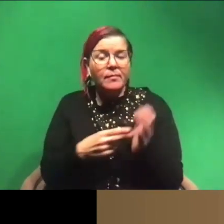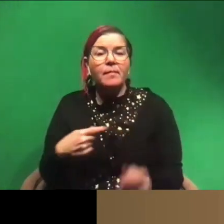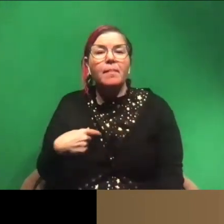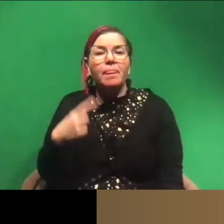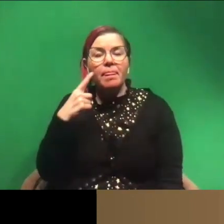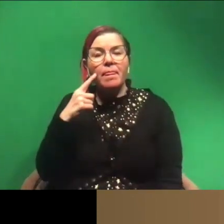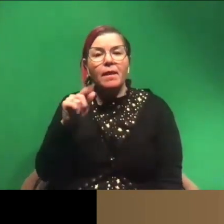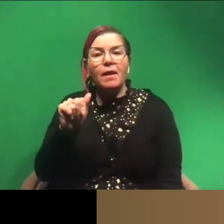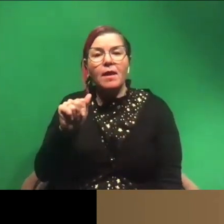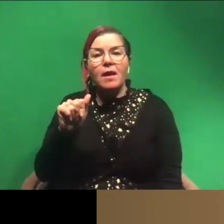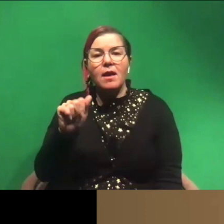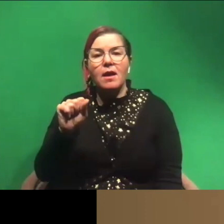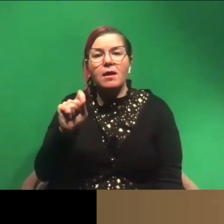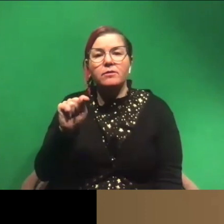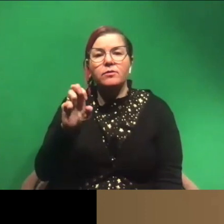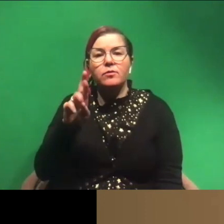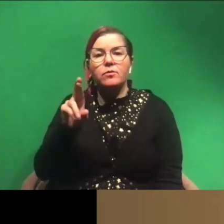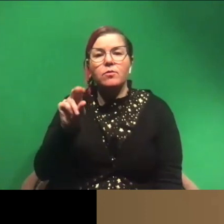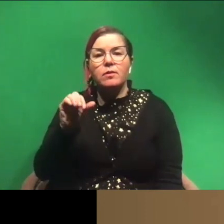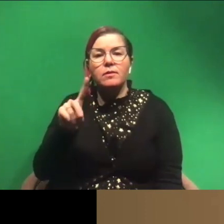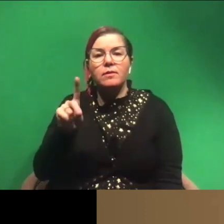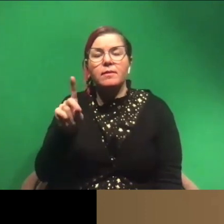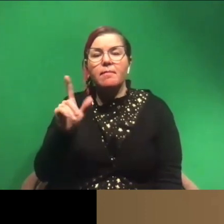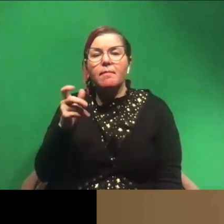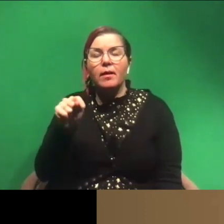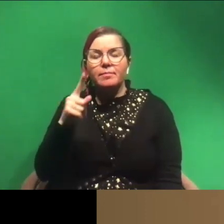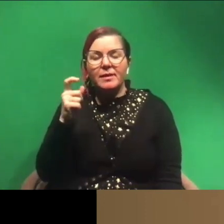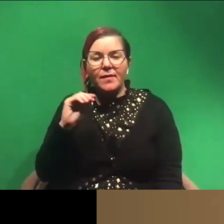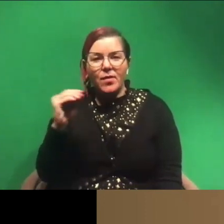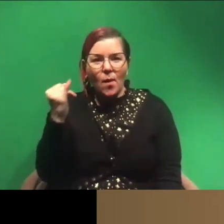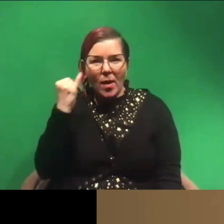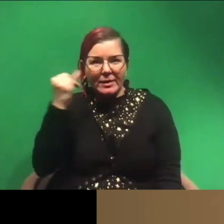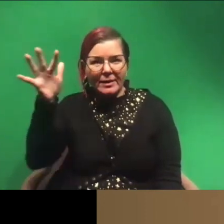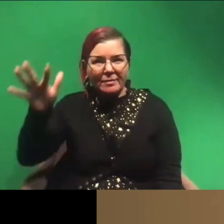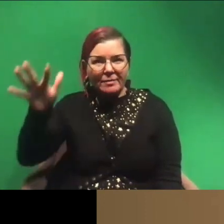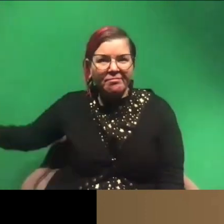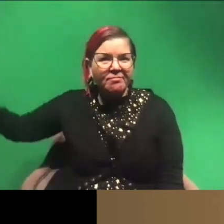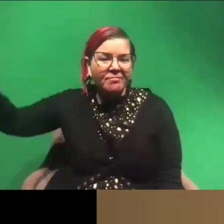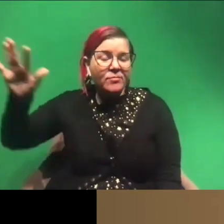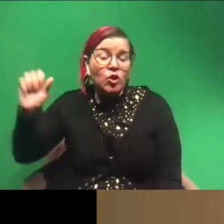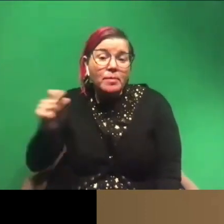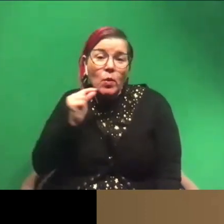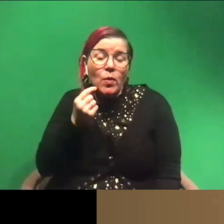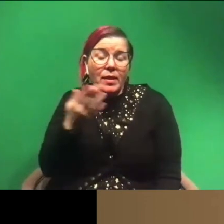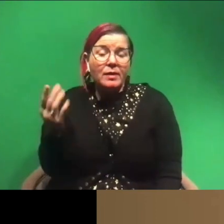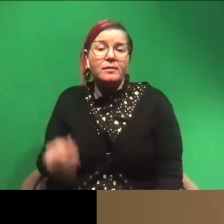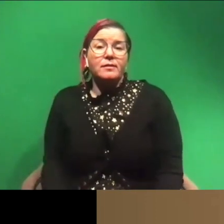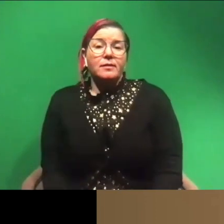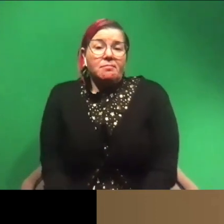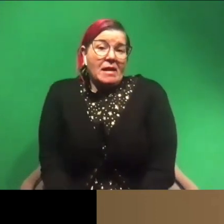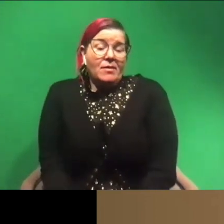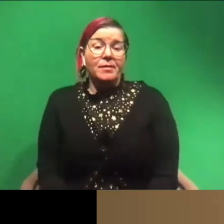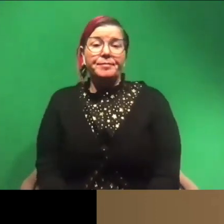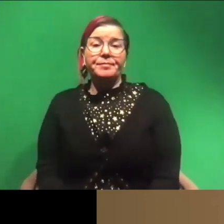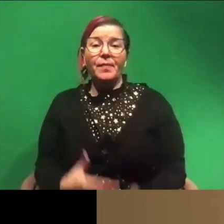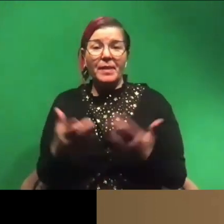asteroid belt, because I think we have no idea what's out there and there could be lots of really cool things. There's some things that are even